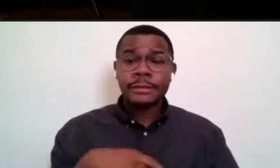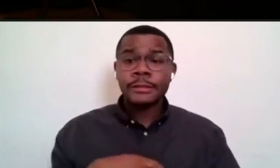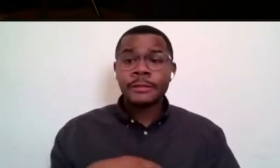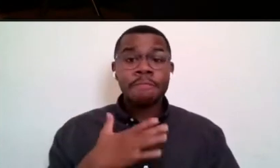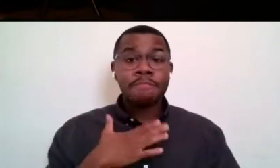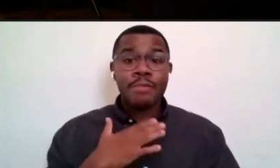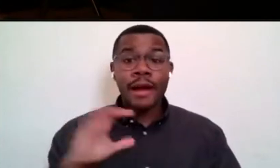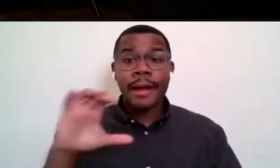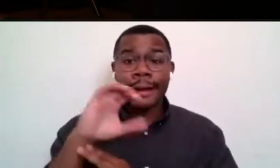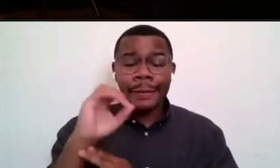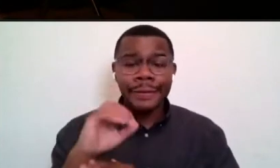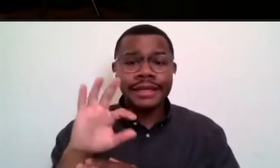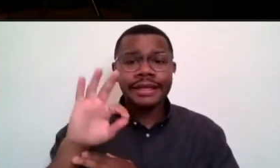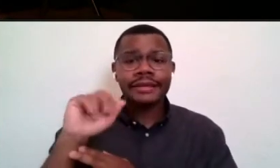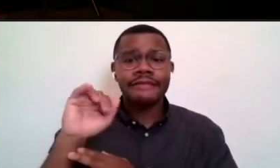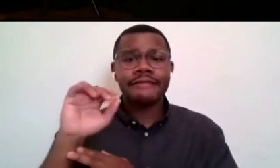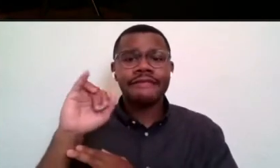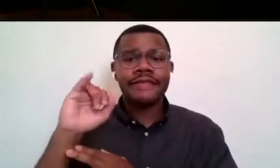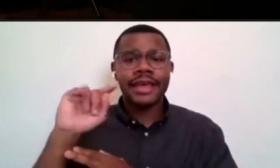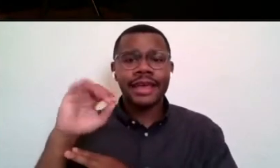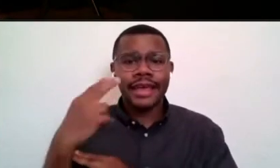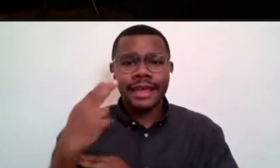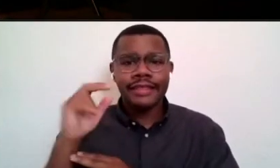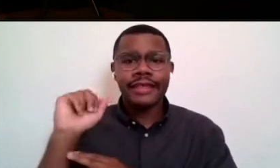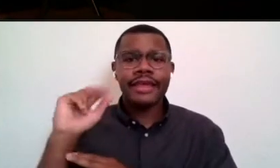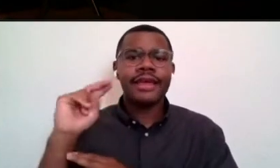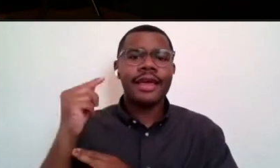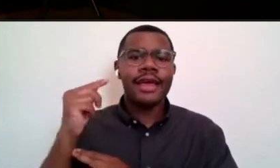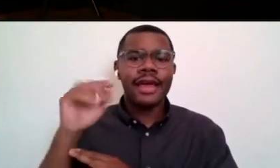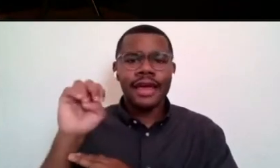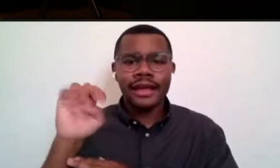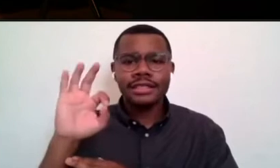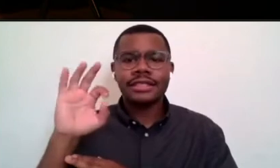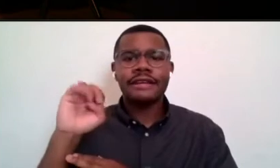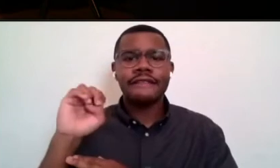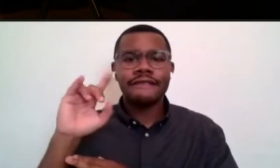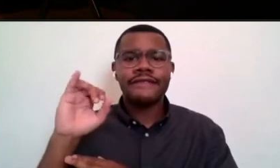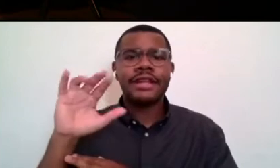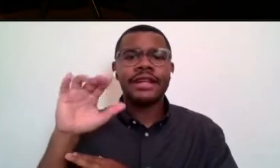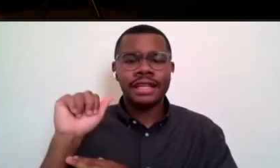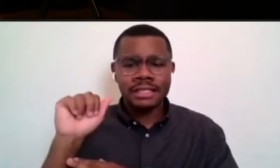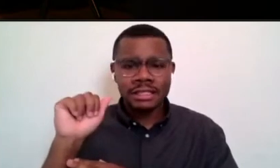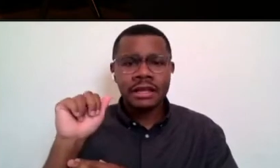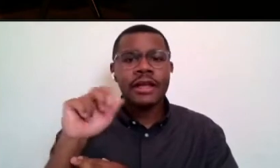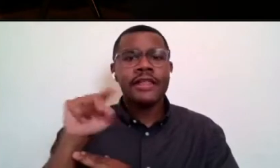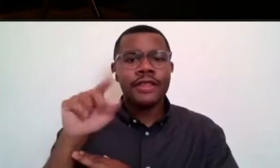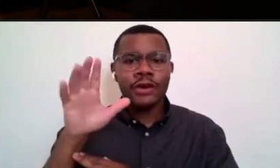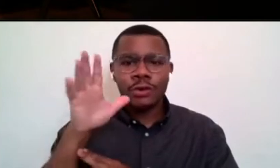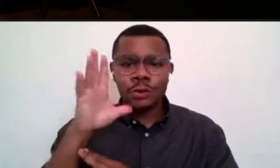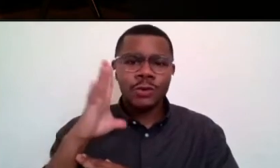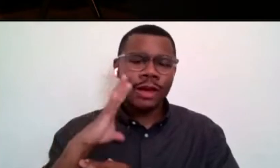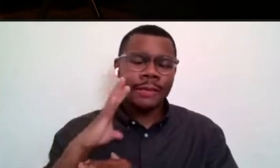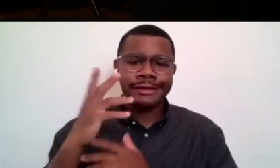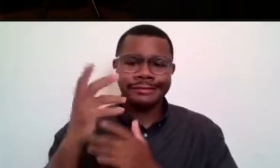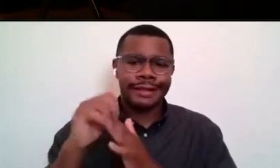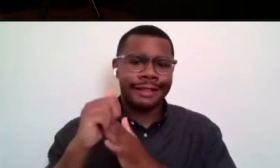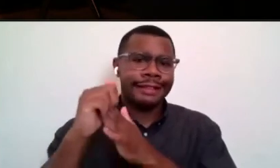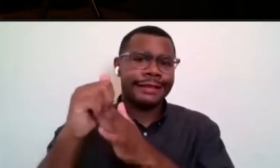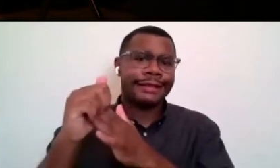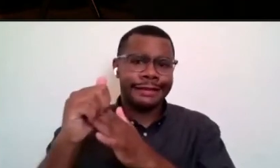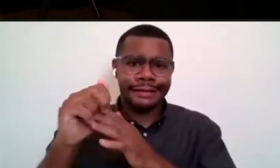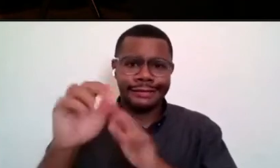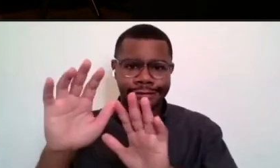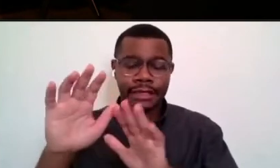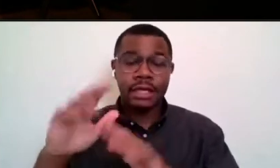Lisa, Felicia. These women are like at the forefront of these exercises largely. And Faye she'll get this